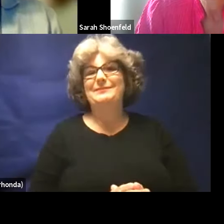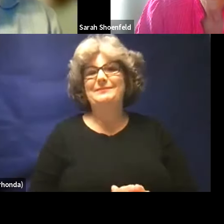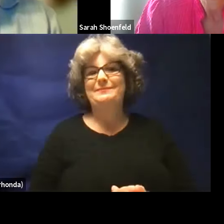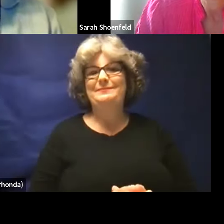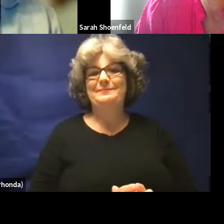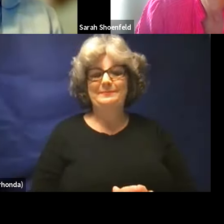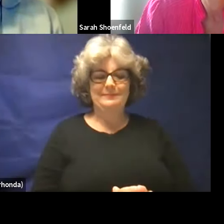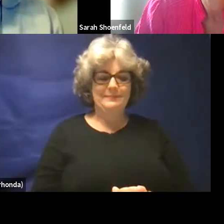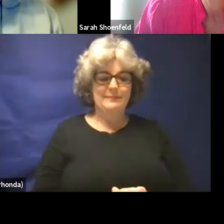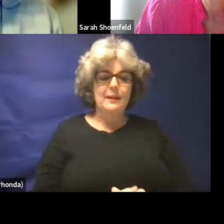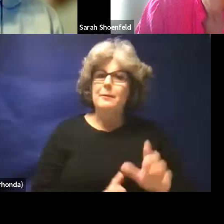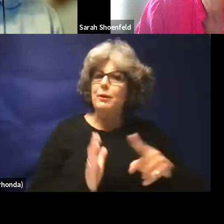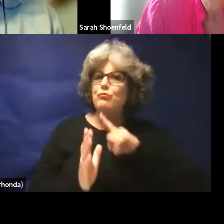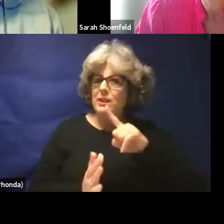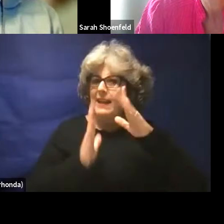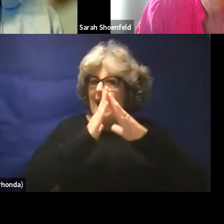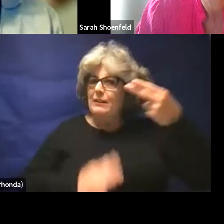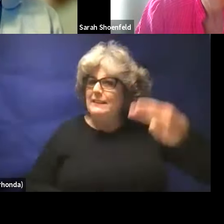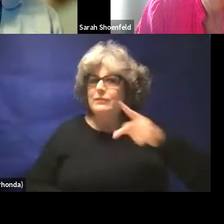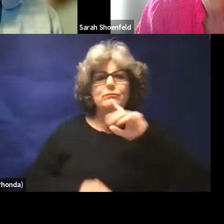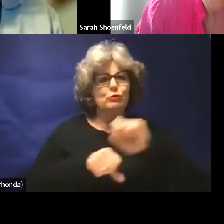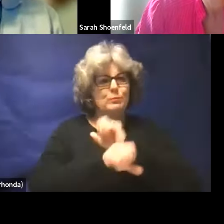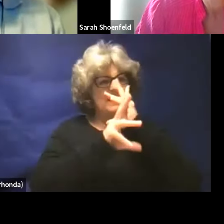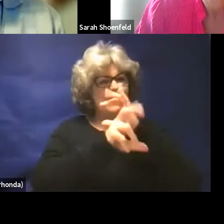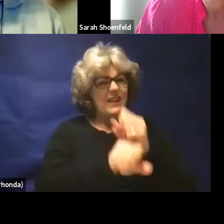But, you know, it's fascinating anyway.